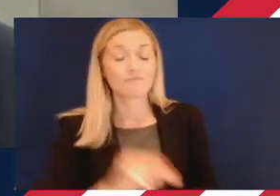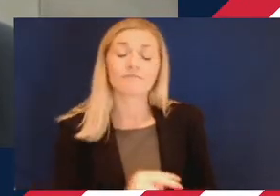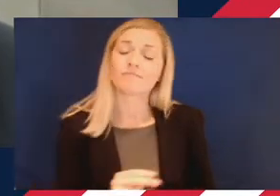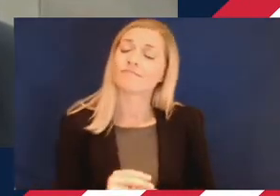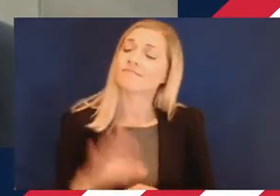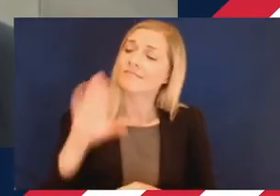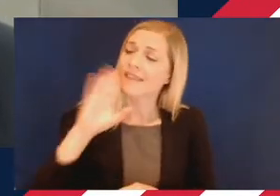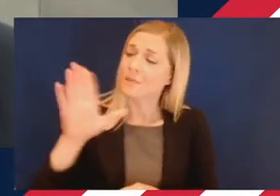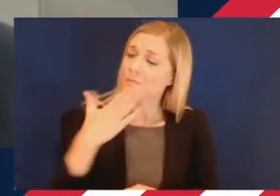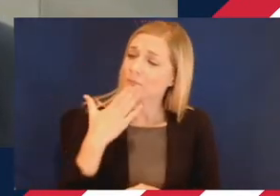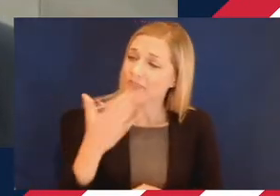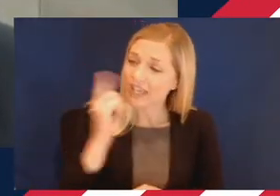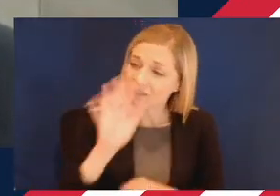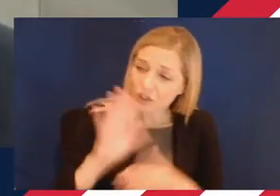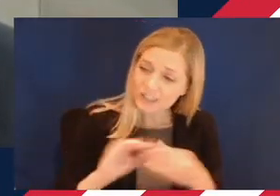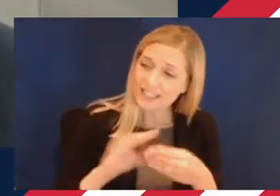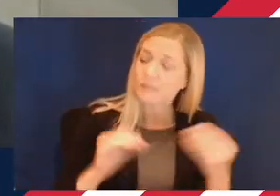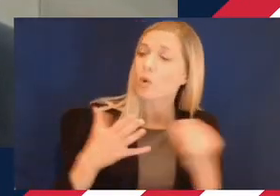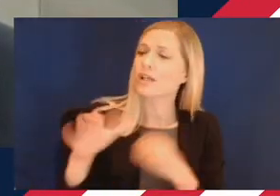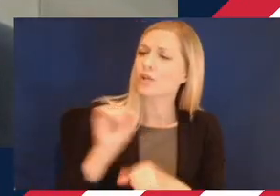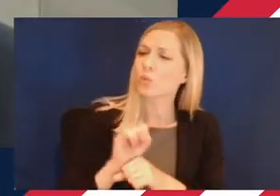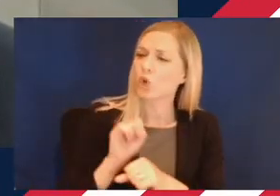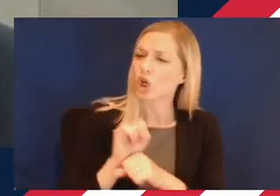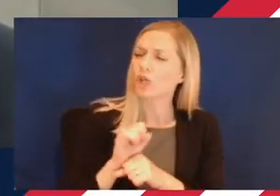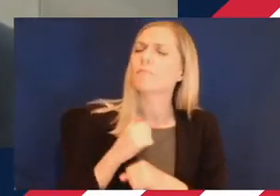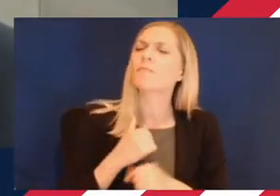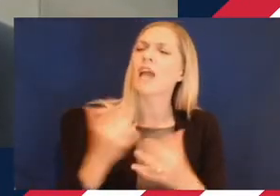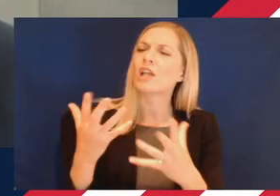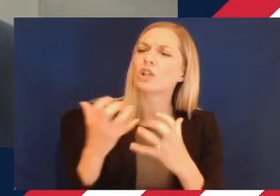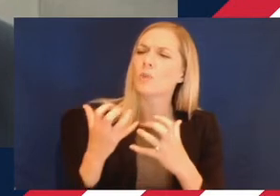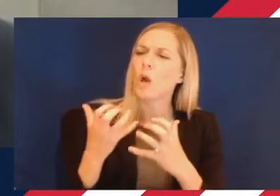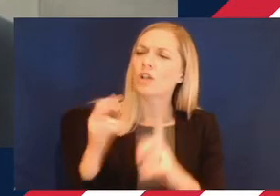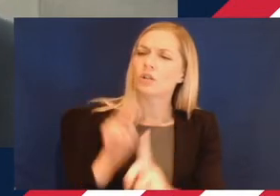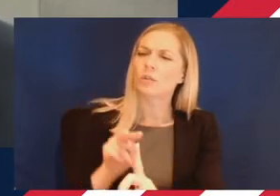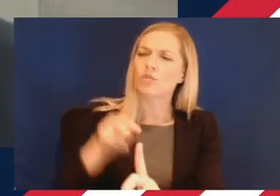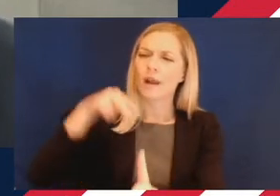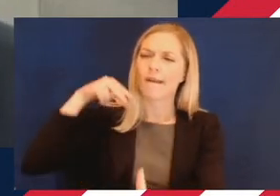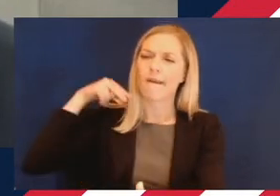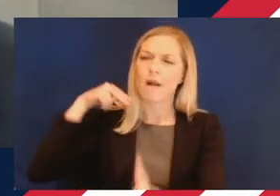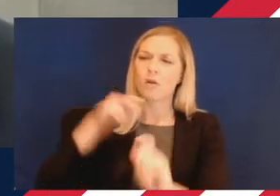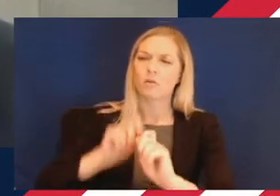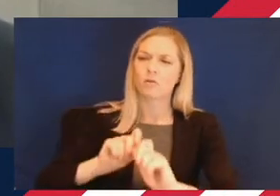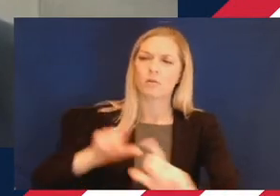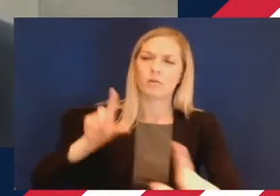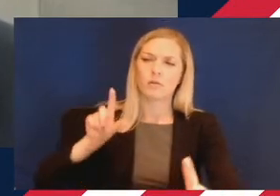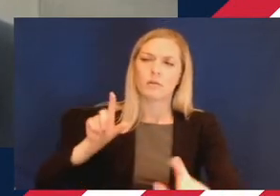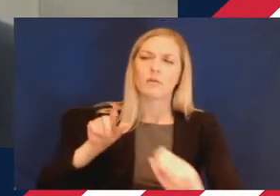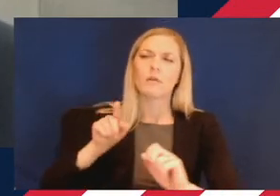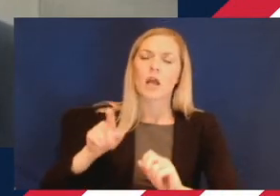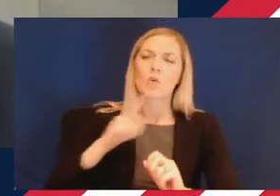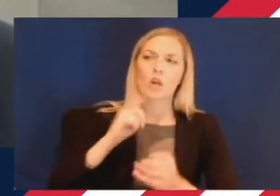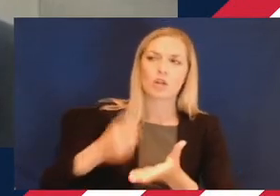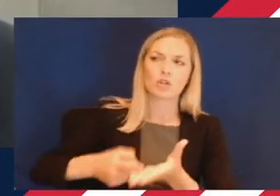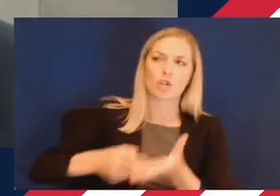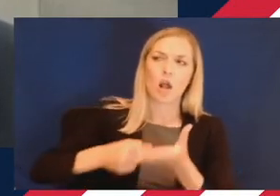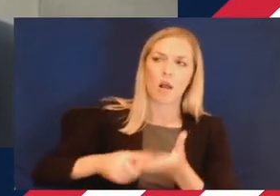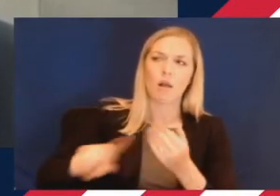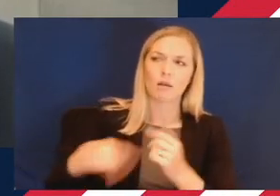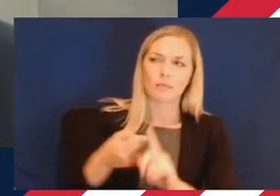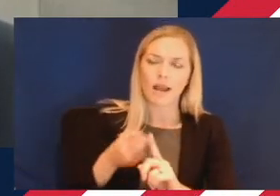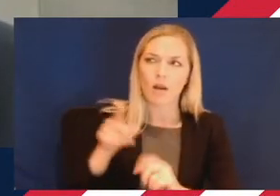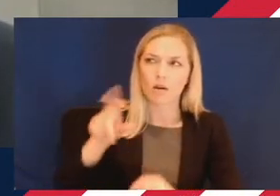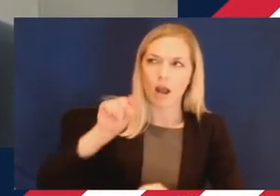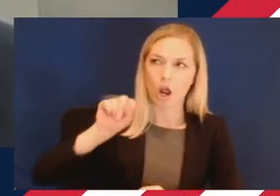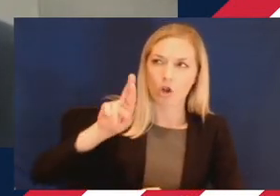your work. I wanted to broaden it out just a little bit to discuss how Trump is disengaged internationally on the health front